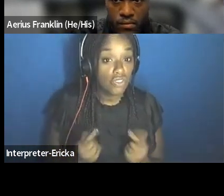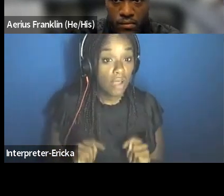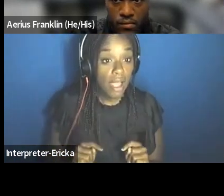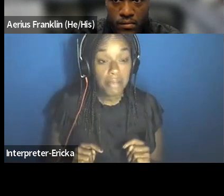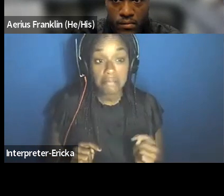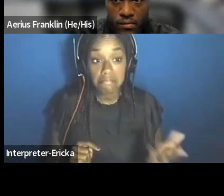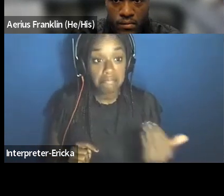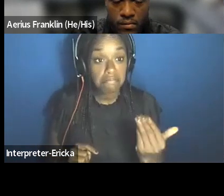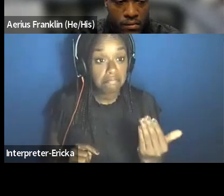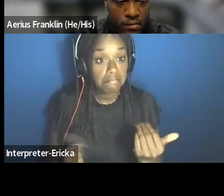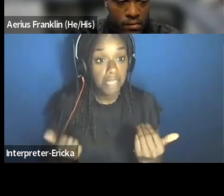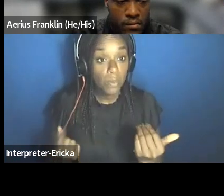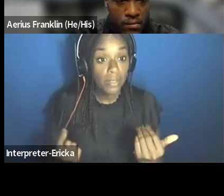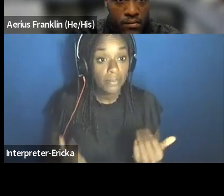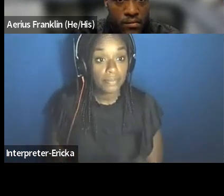share?